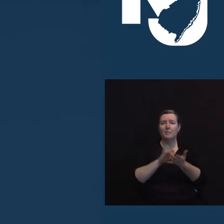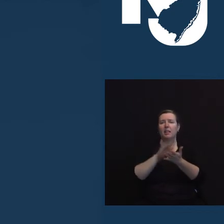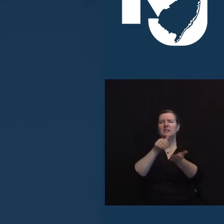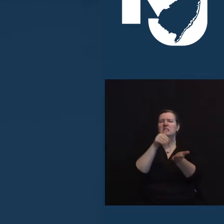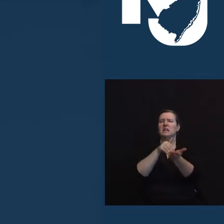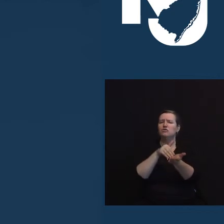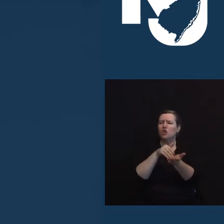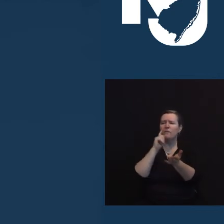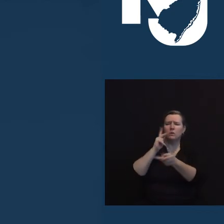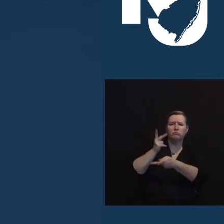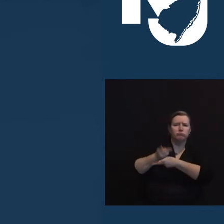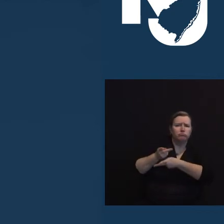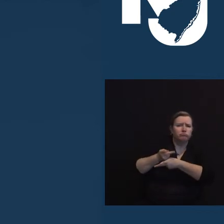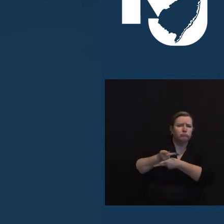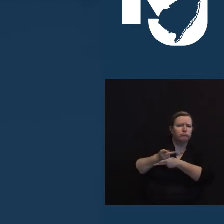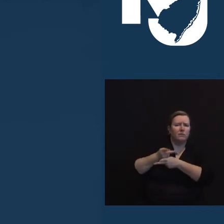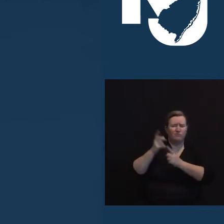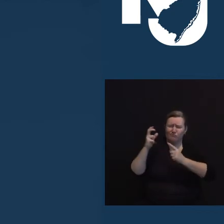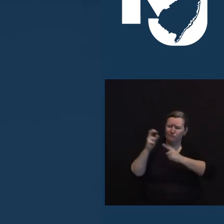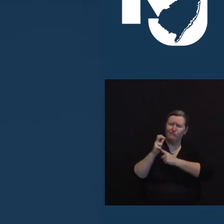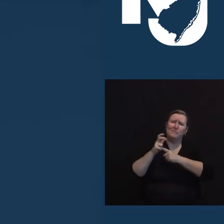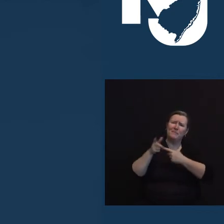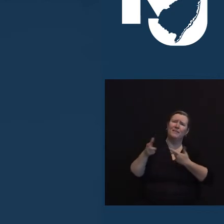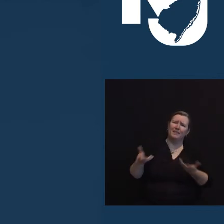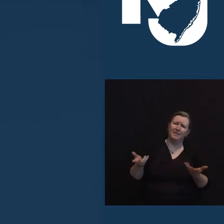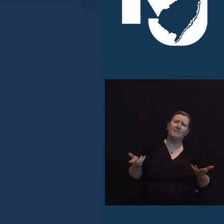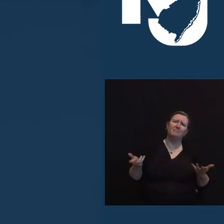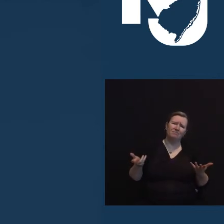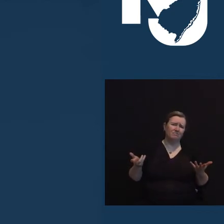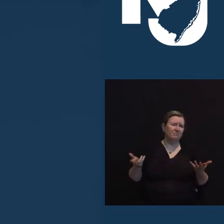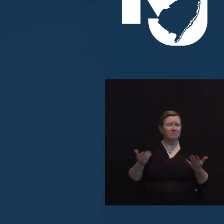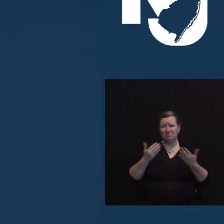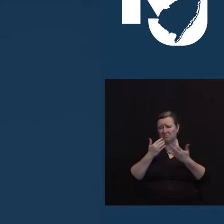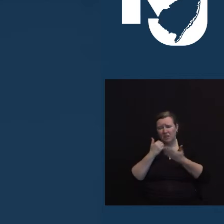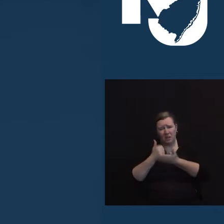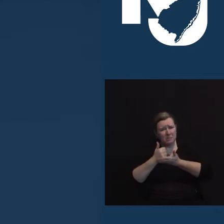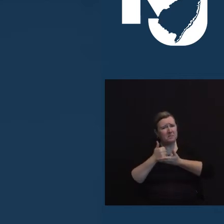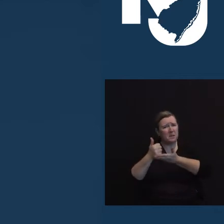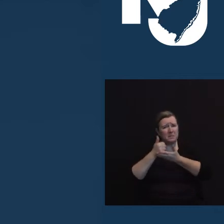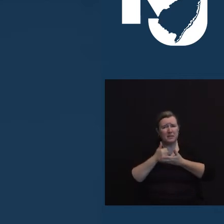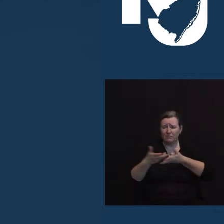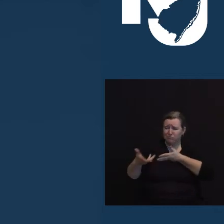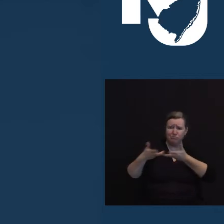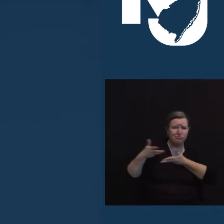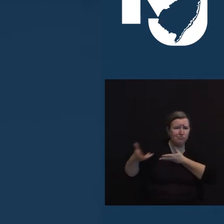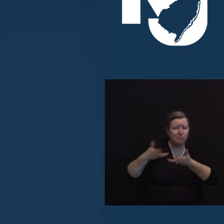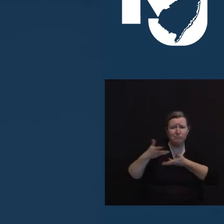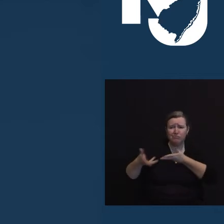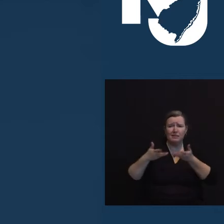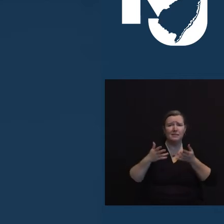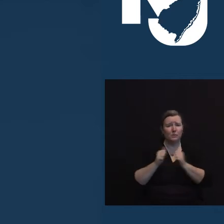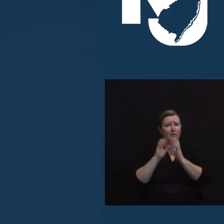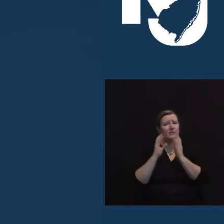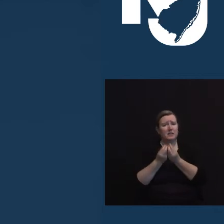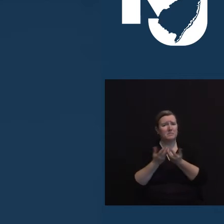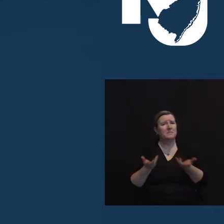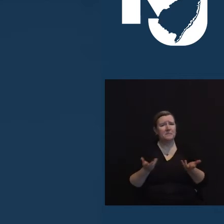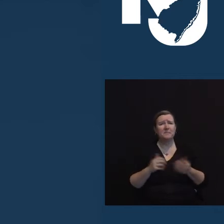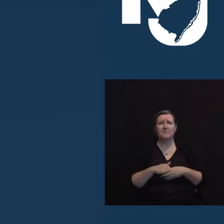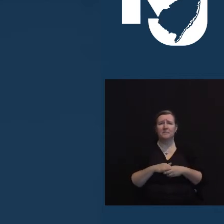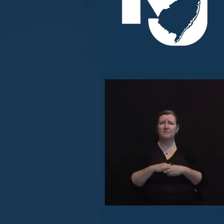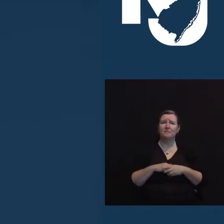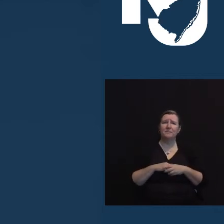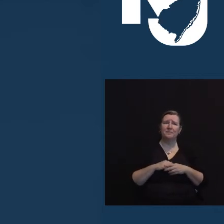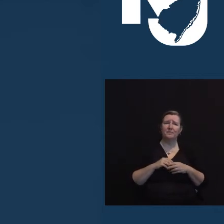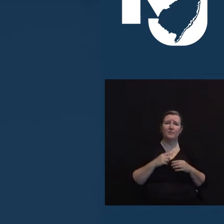prowess, but in their personal connection with Sue and with her family. And they also, Judy, we had a long conversation, and Eddie, about